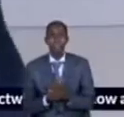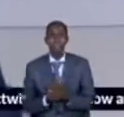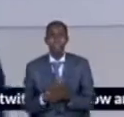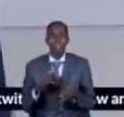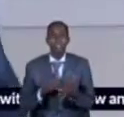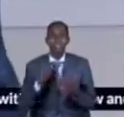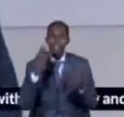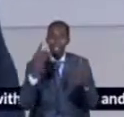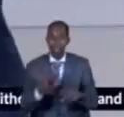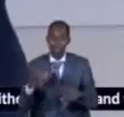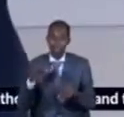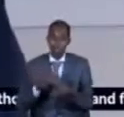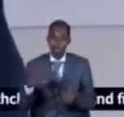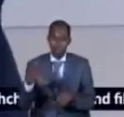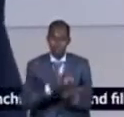It is happening already.